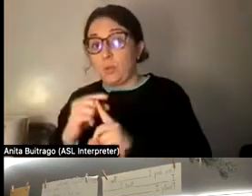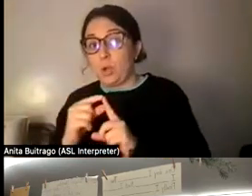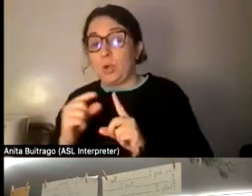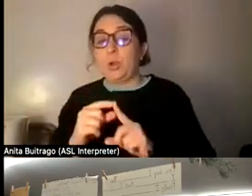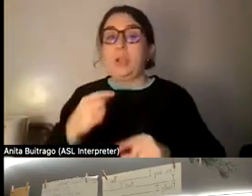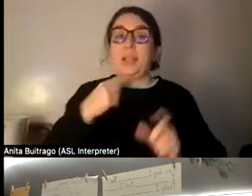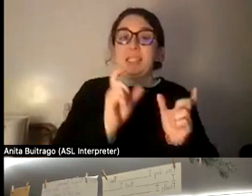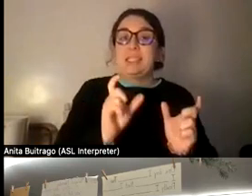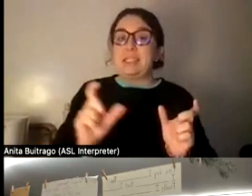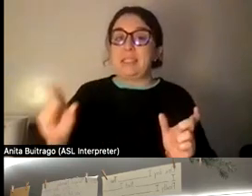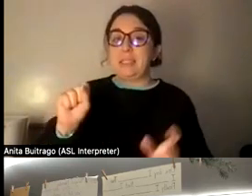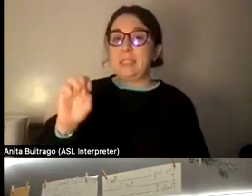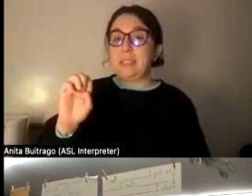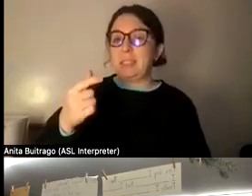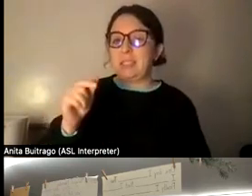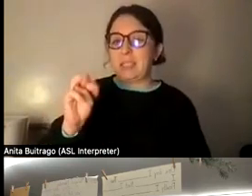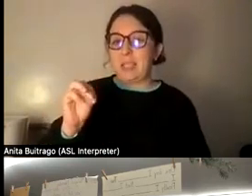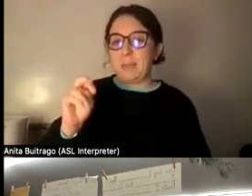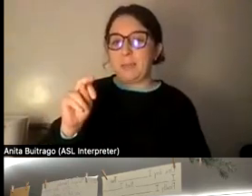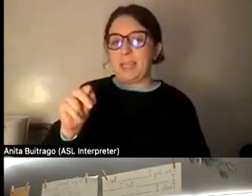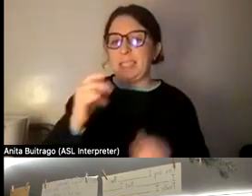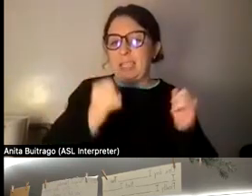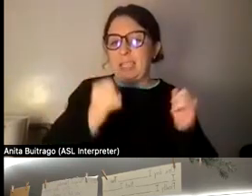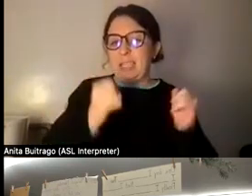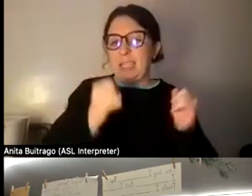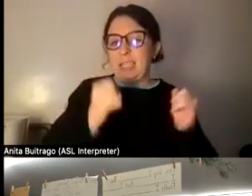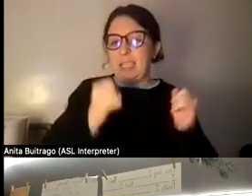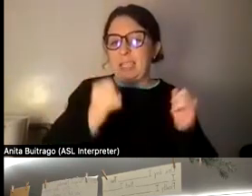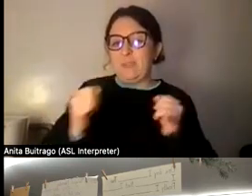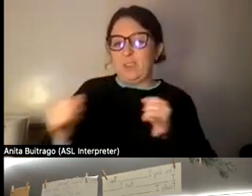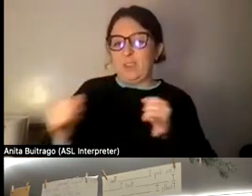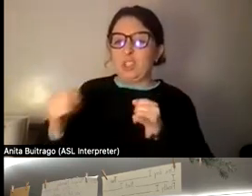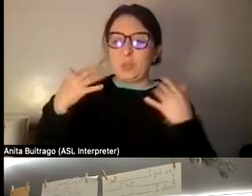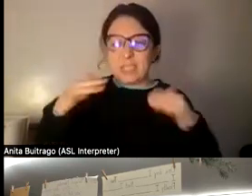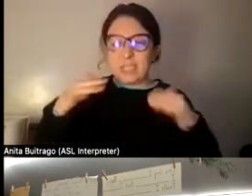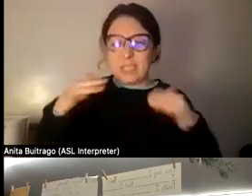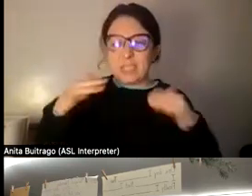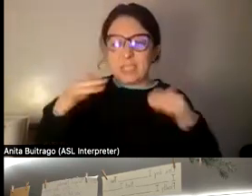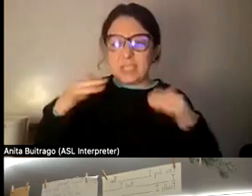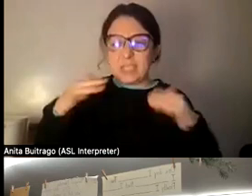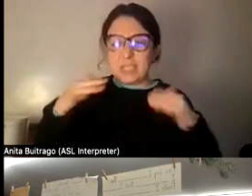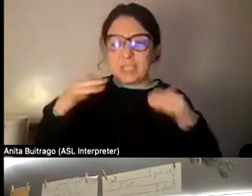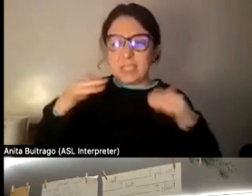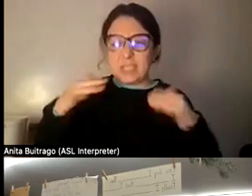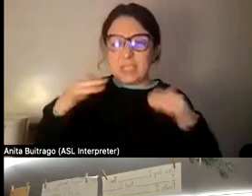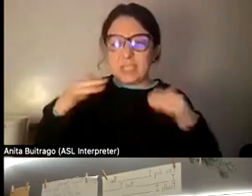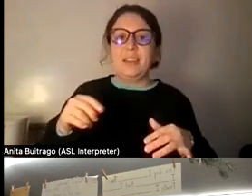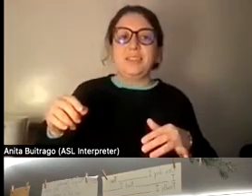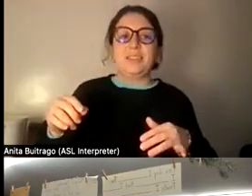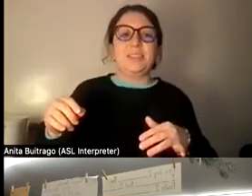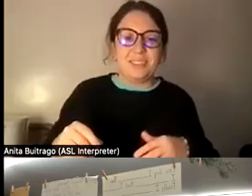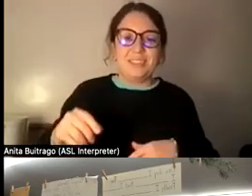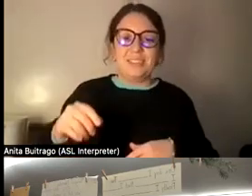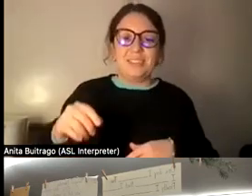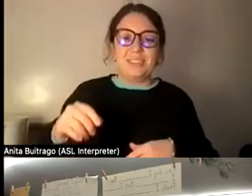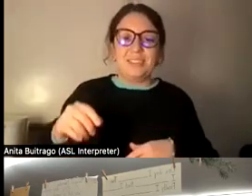or separate it out to know the individual sounds in the word. That's what we do when we're spelling. And then we'll talk a little bit more, I think, on the